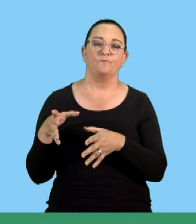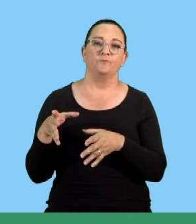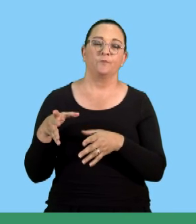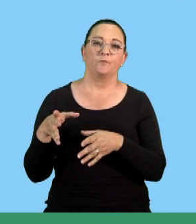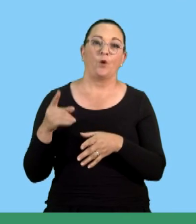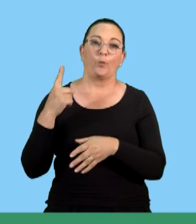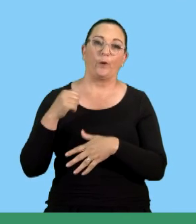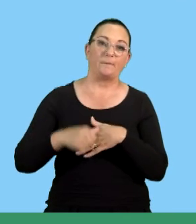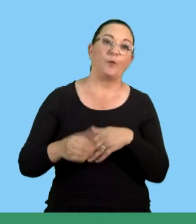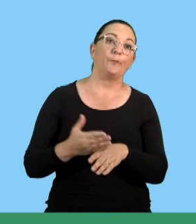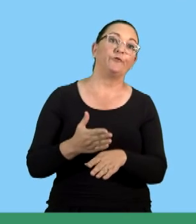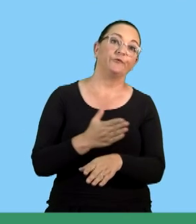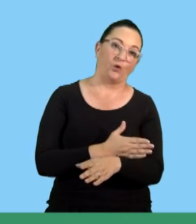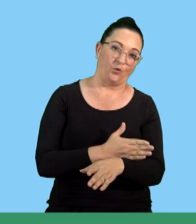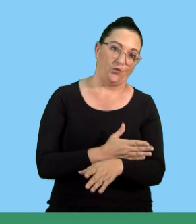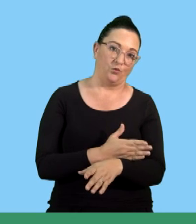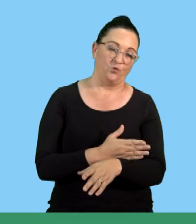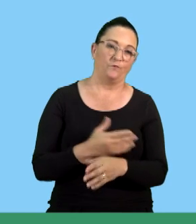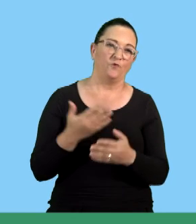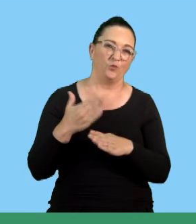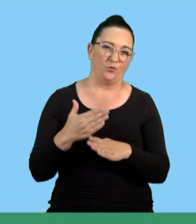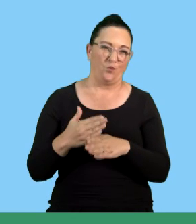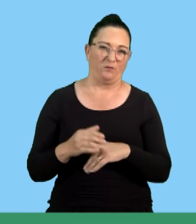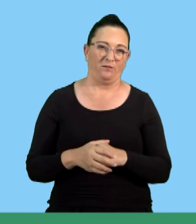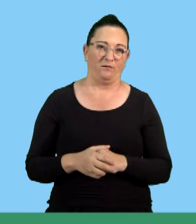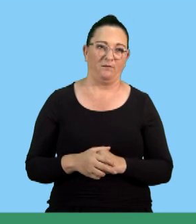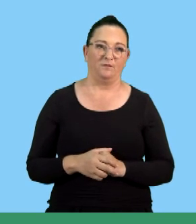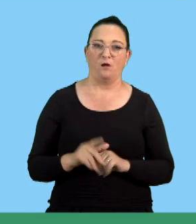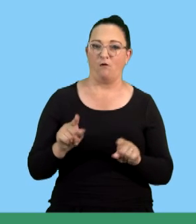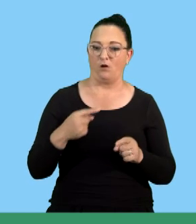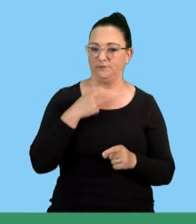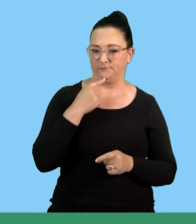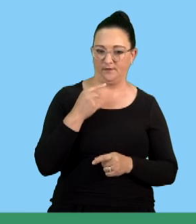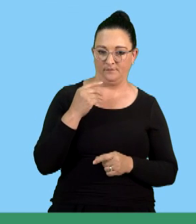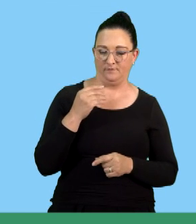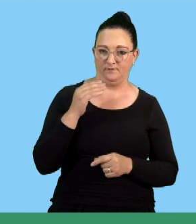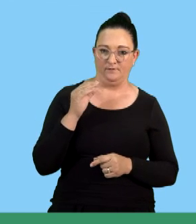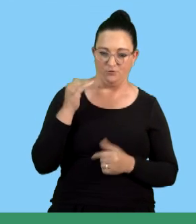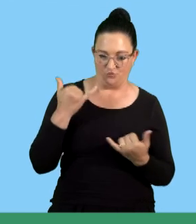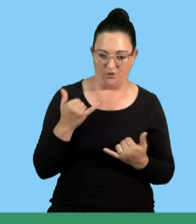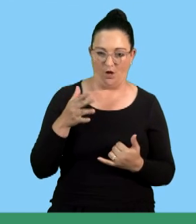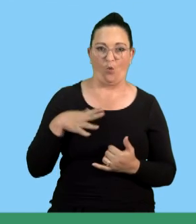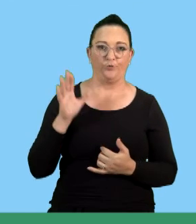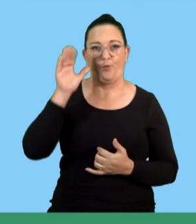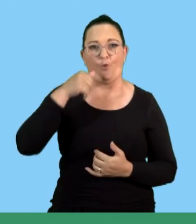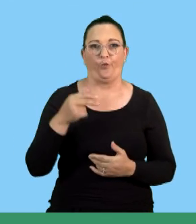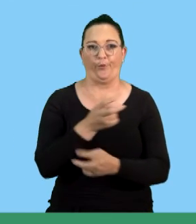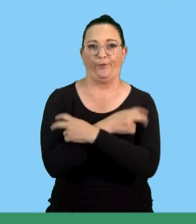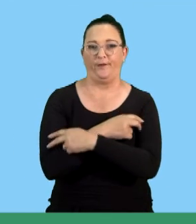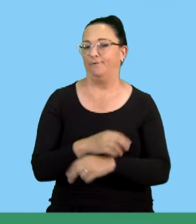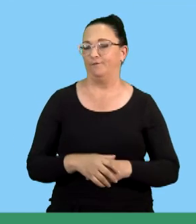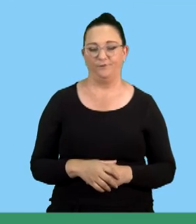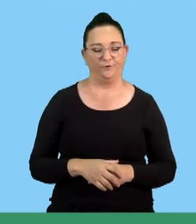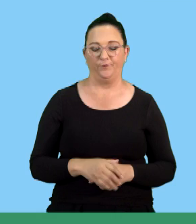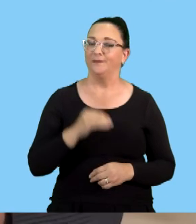the expected due date of birth. So here you're not just telling us today that tomorrow you're going on leave. So you should give us